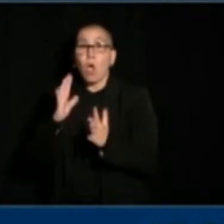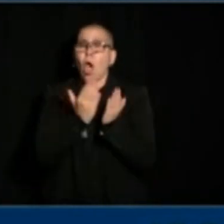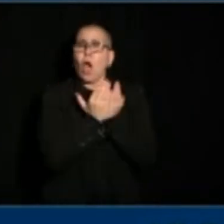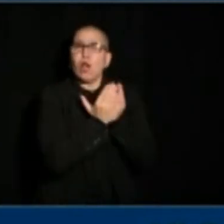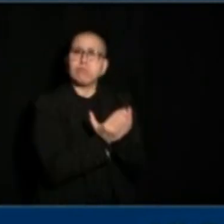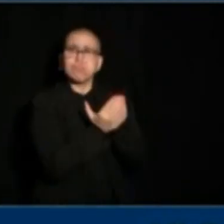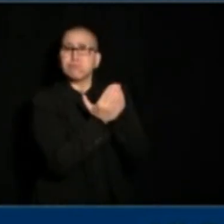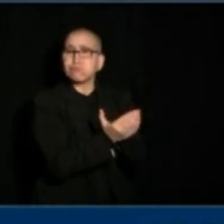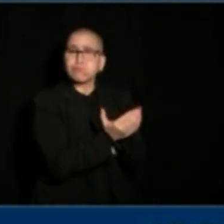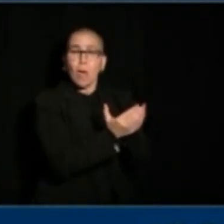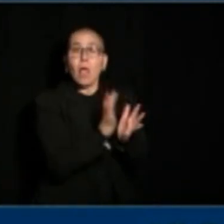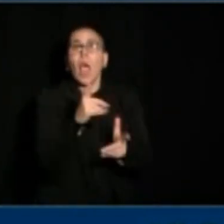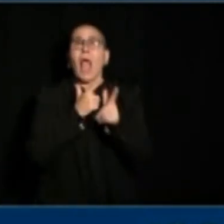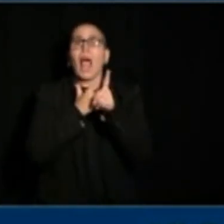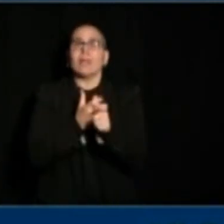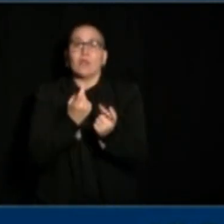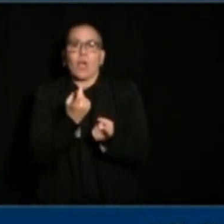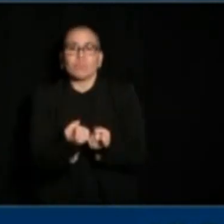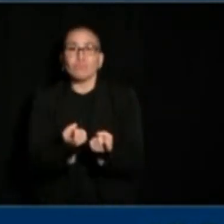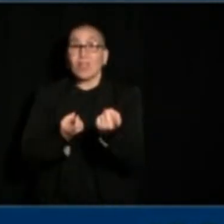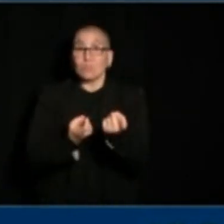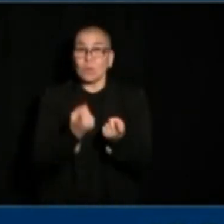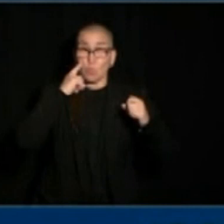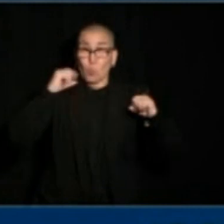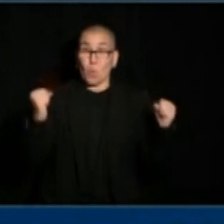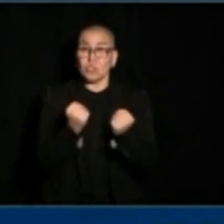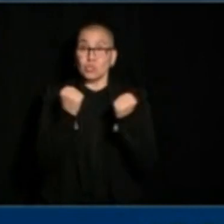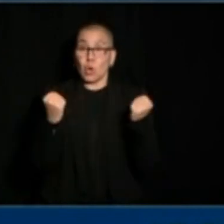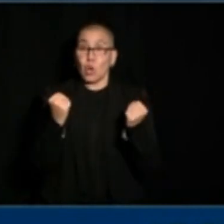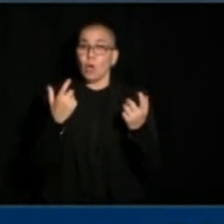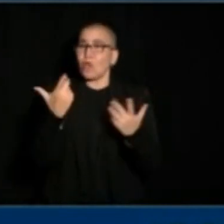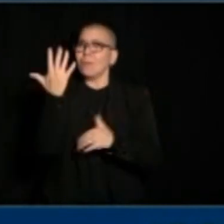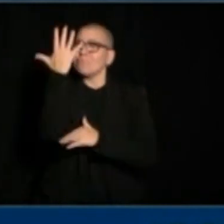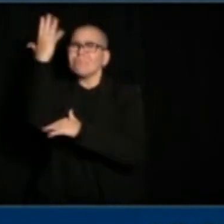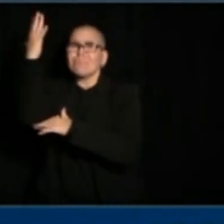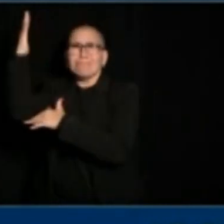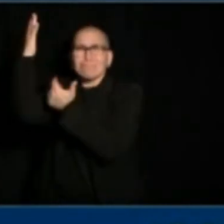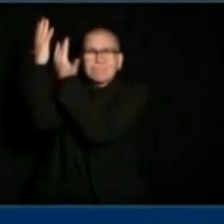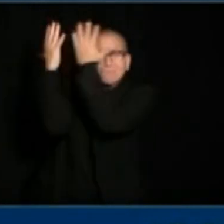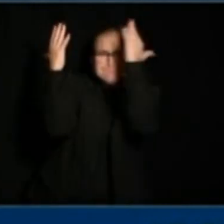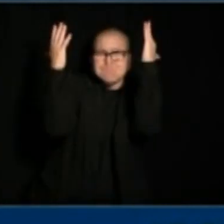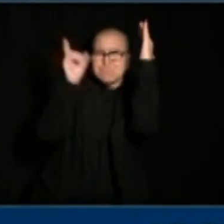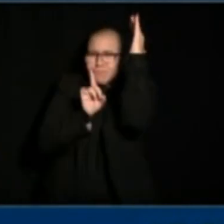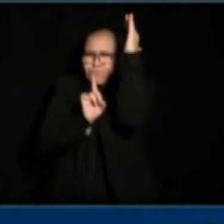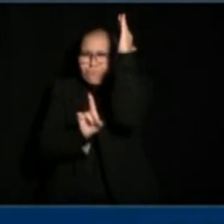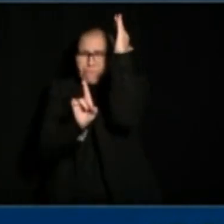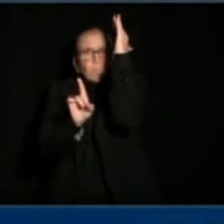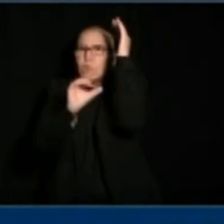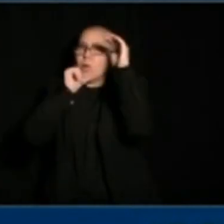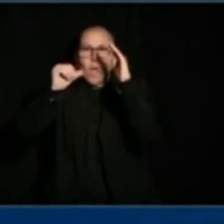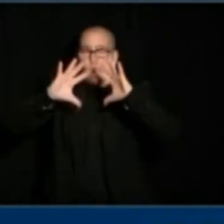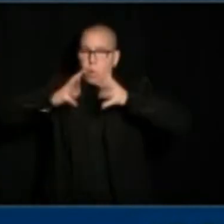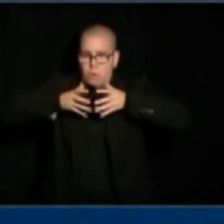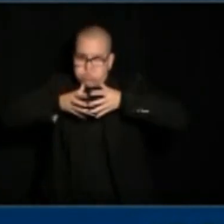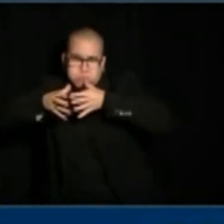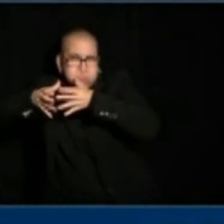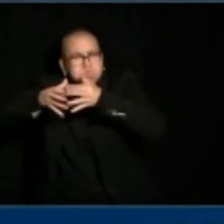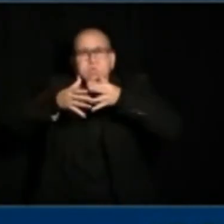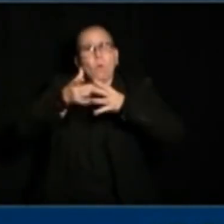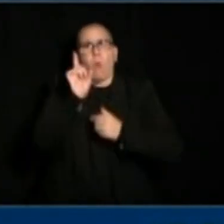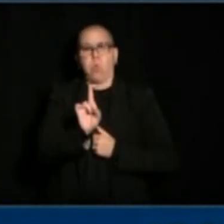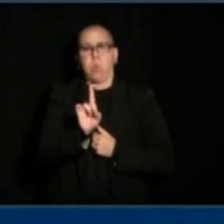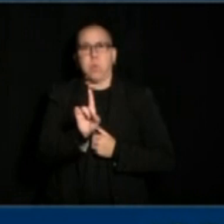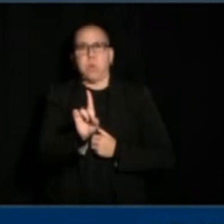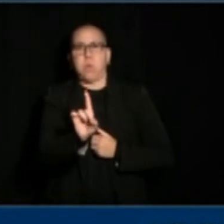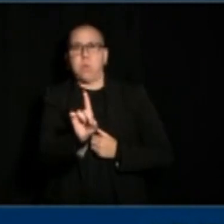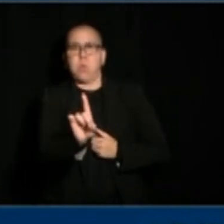cross-country skiing or walking in the woods. Encourage you to do that, but don't do it with other families, and don't do it close together. We encourage you to wear